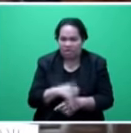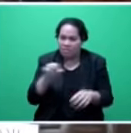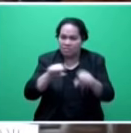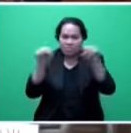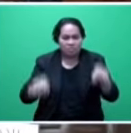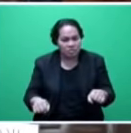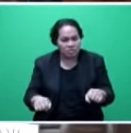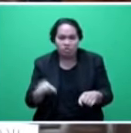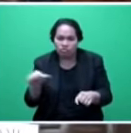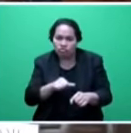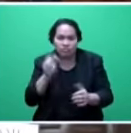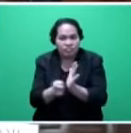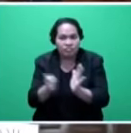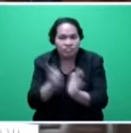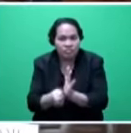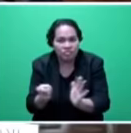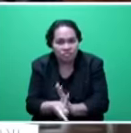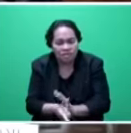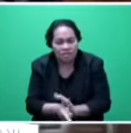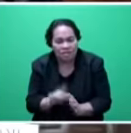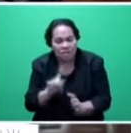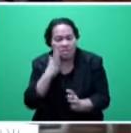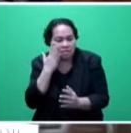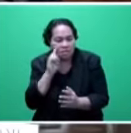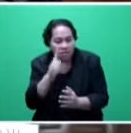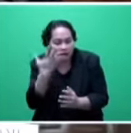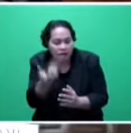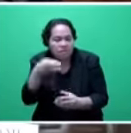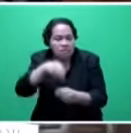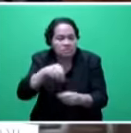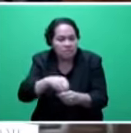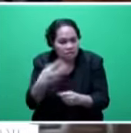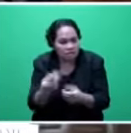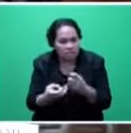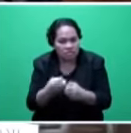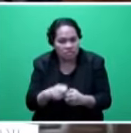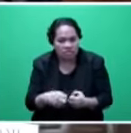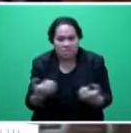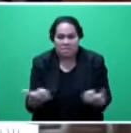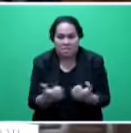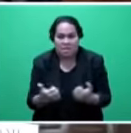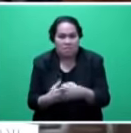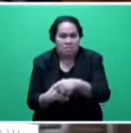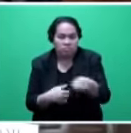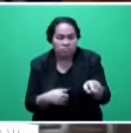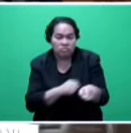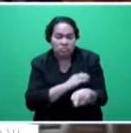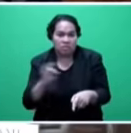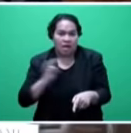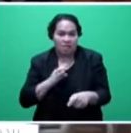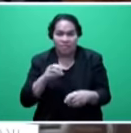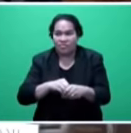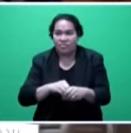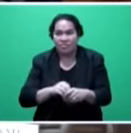to an efficient economy, and we are scrapping it. How many times customs officers have been prosecuted? How